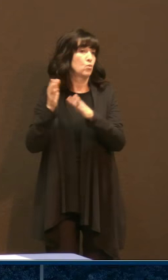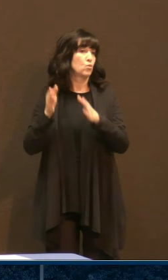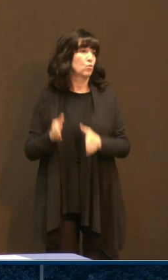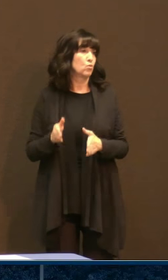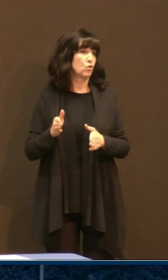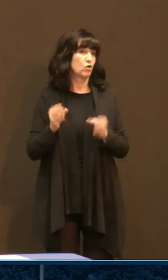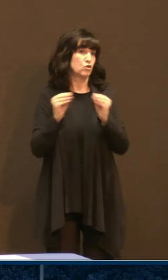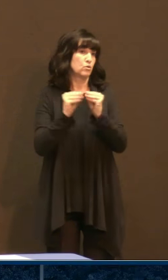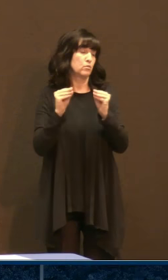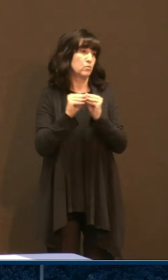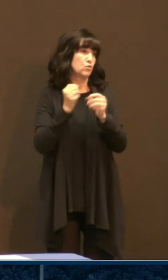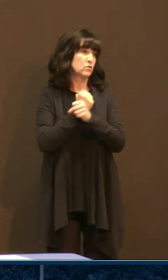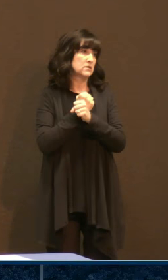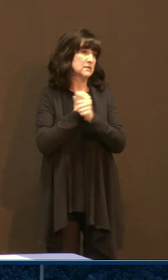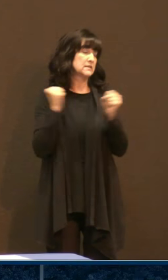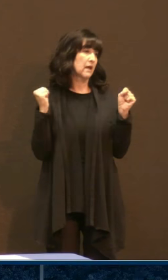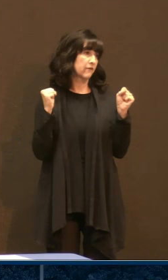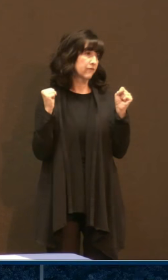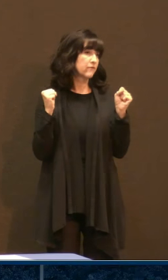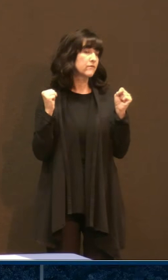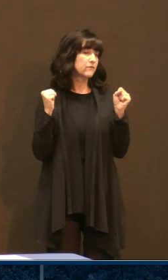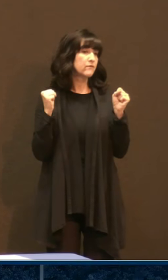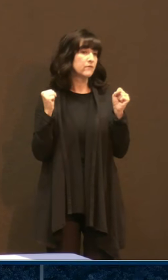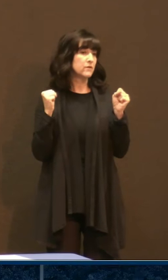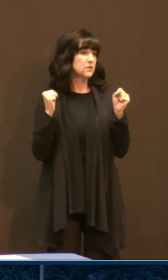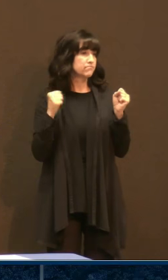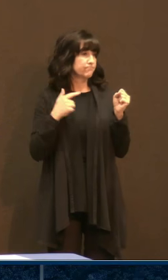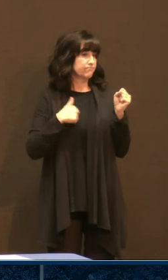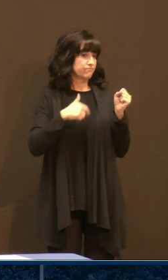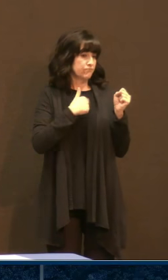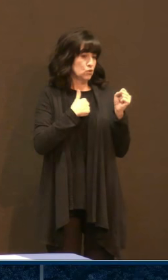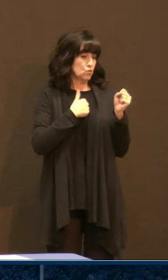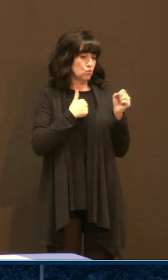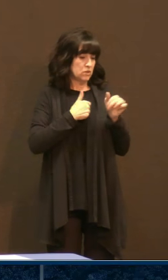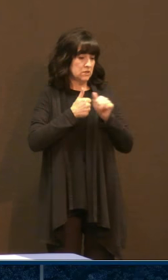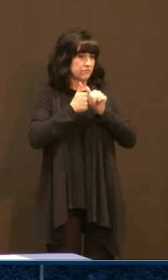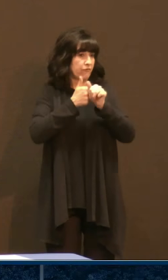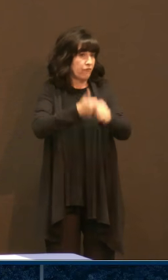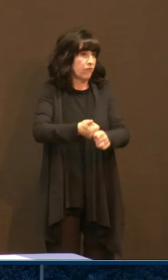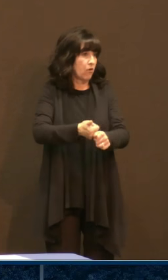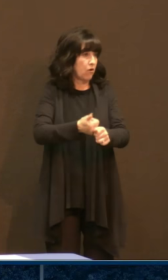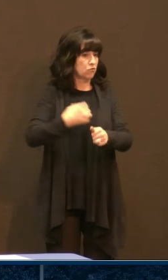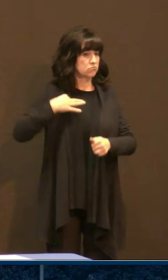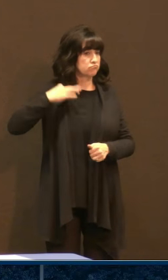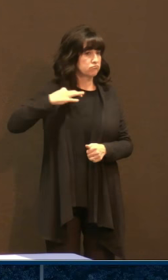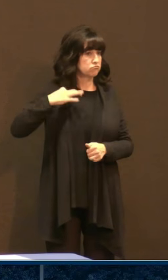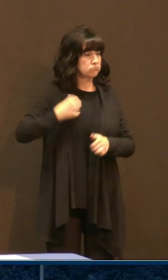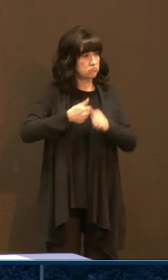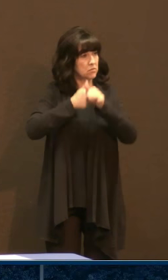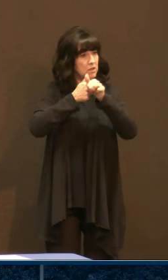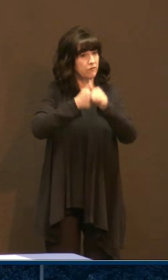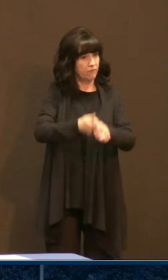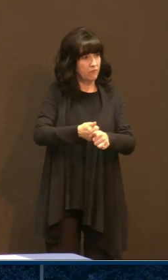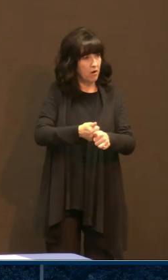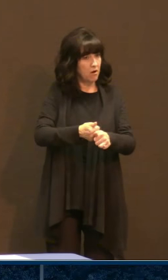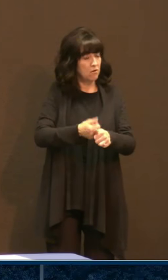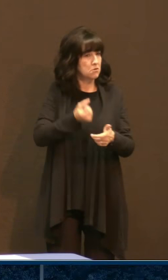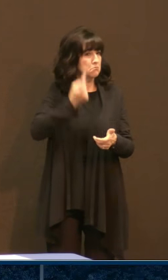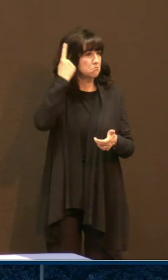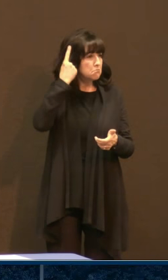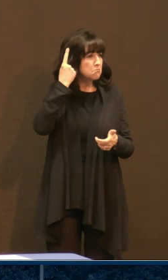think so much of what we do relies on voluntary compliance and again, the notion that we're all in this